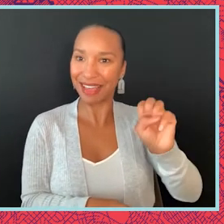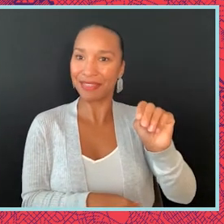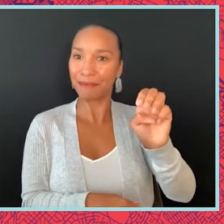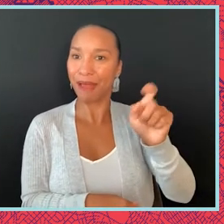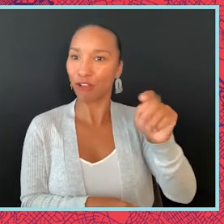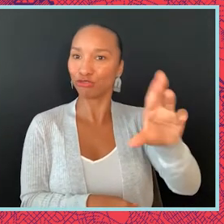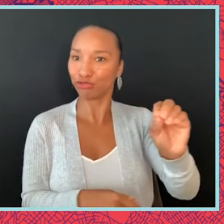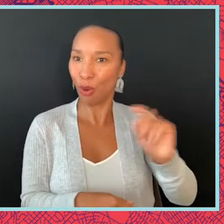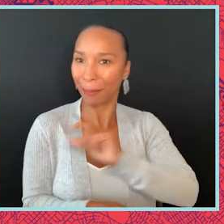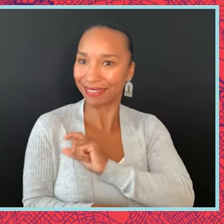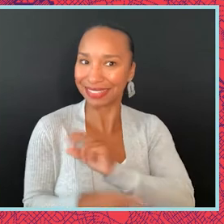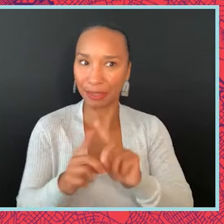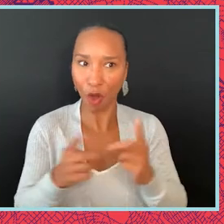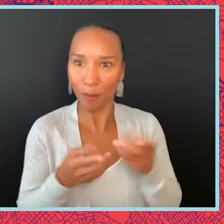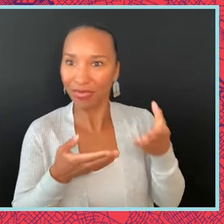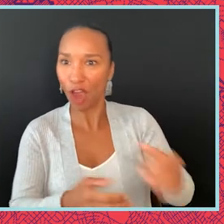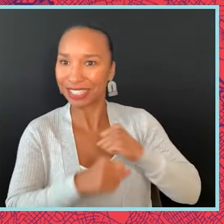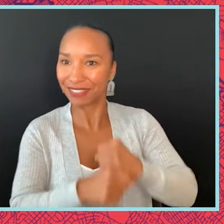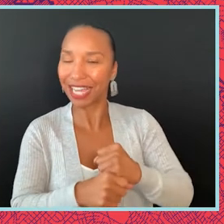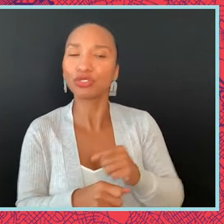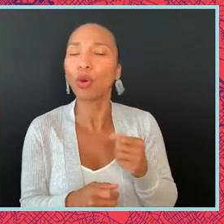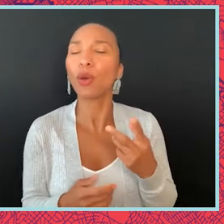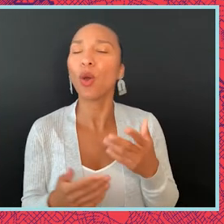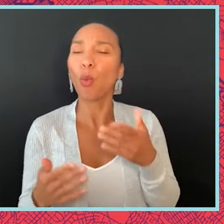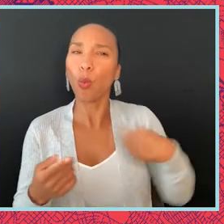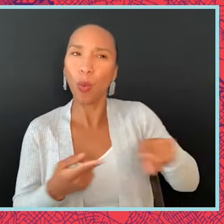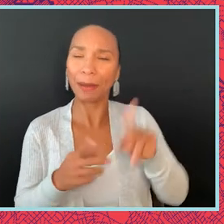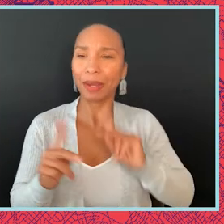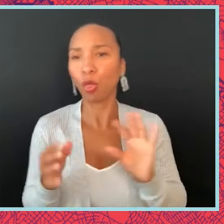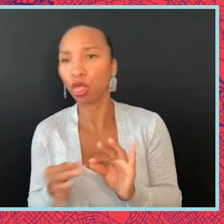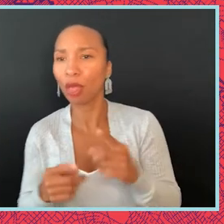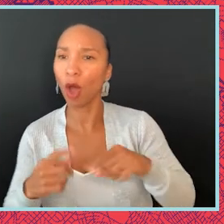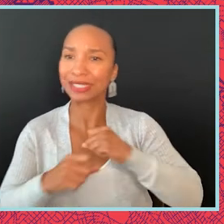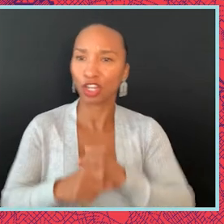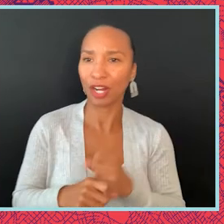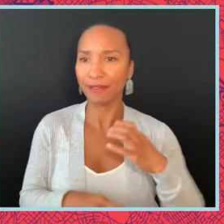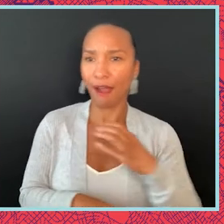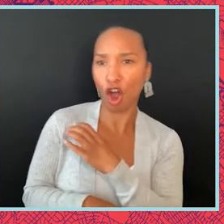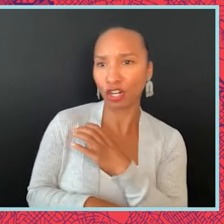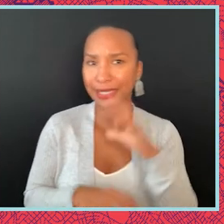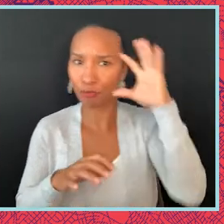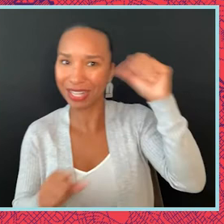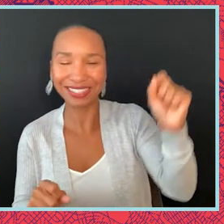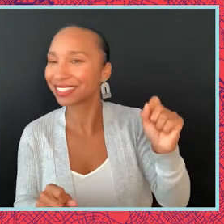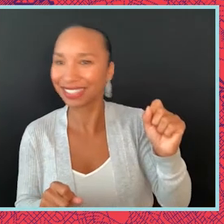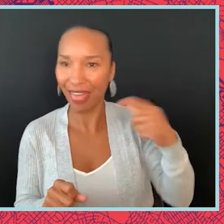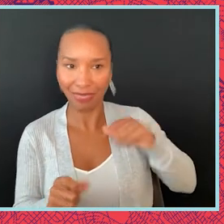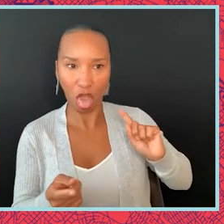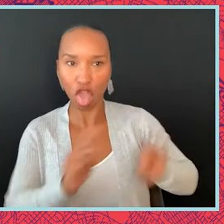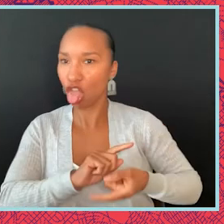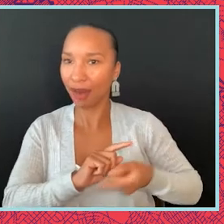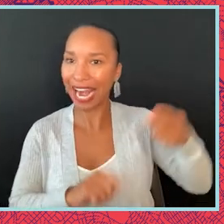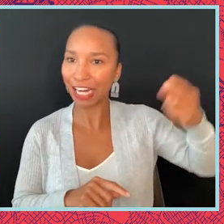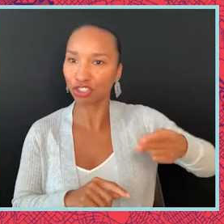of Columbia. And so, you know, in both instances, when they talk about the security of Congress and the security of the presidency, they're reading